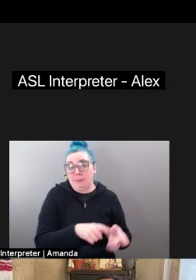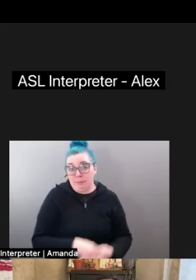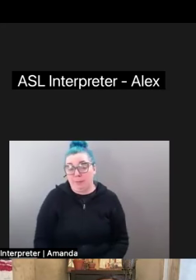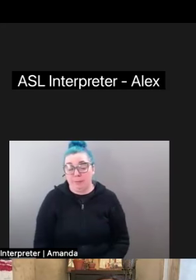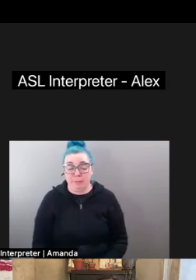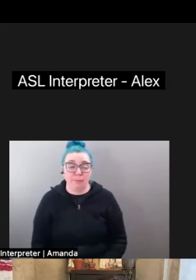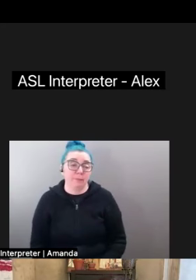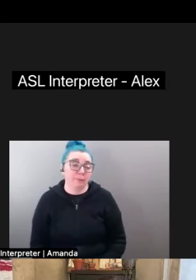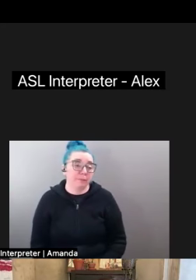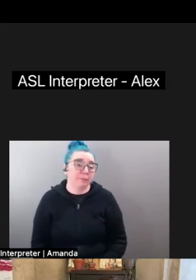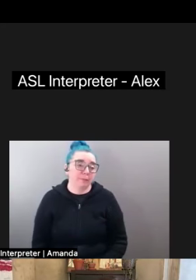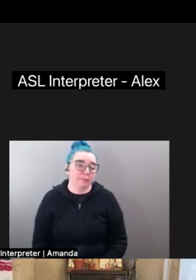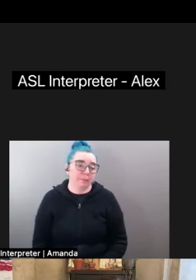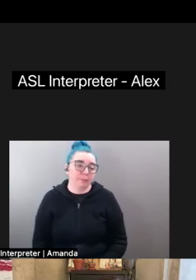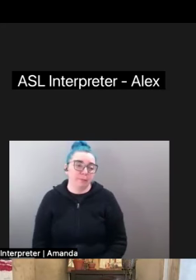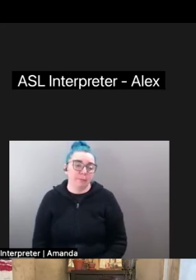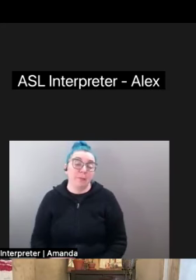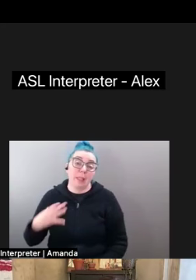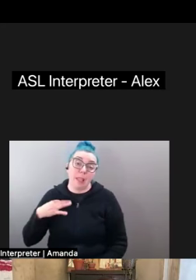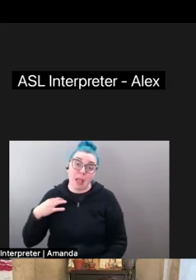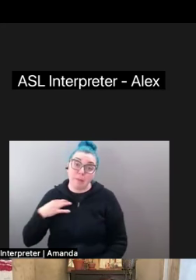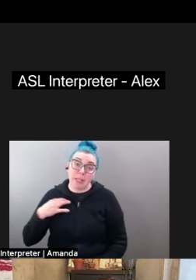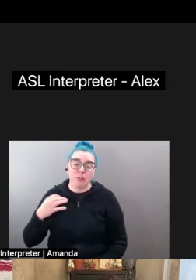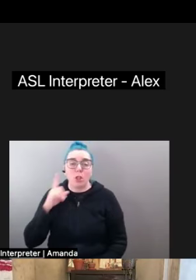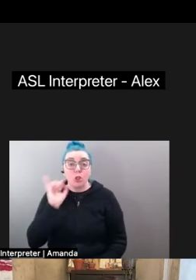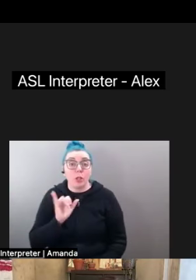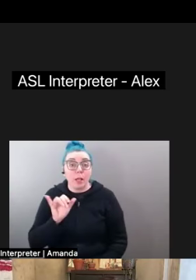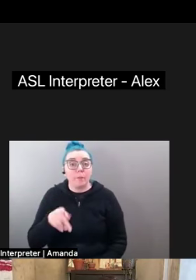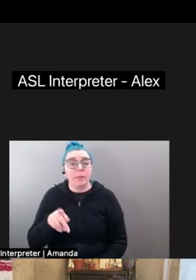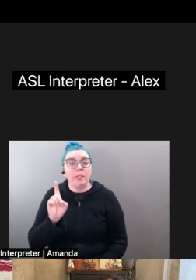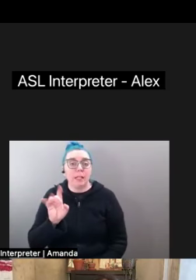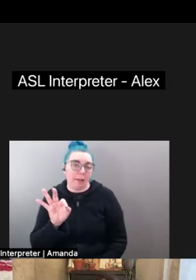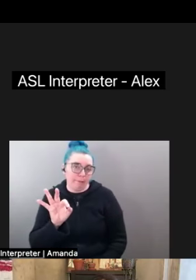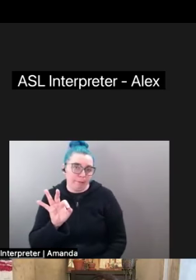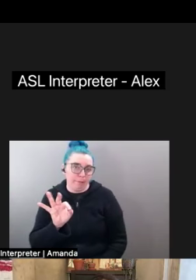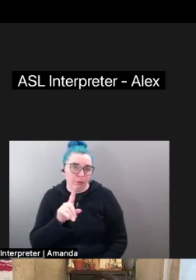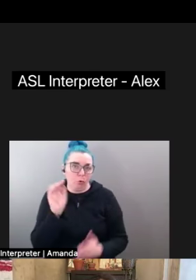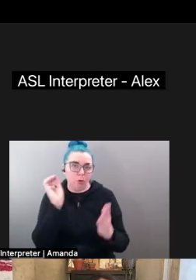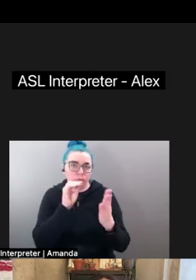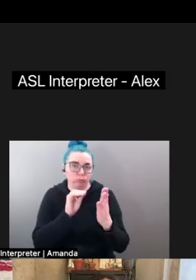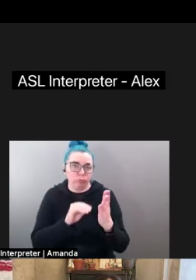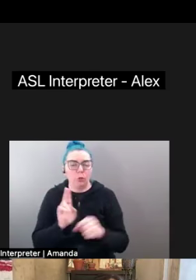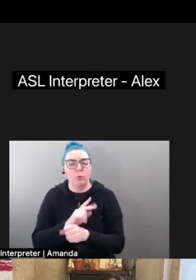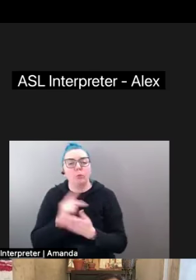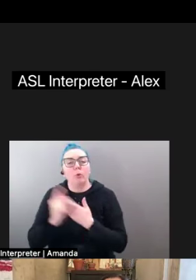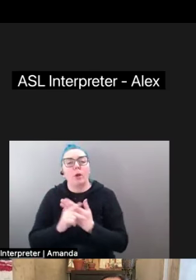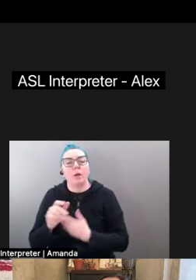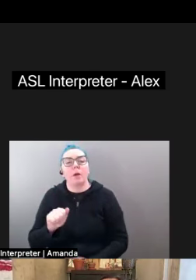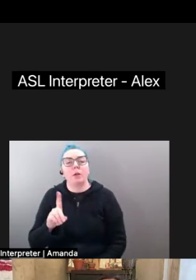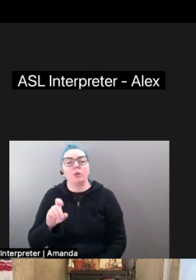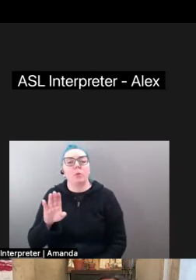Okay, the applications are fillable PDF forms, and they have to be completed using Adobe Acrobat Reader, which you can download for